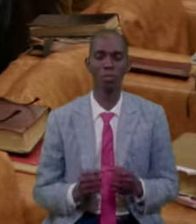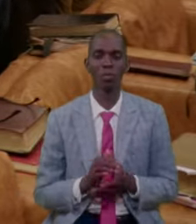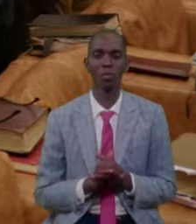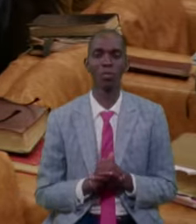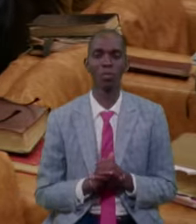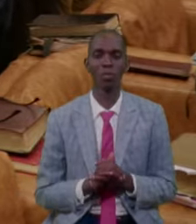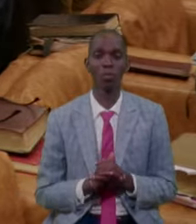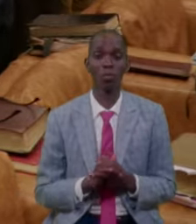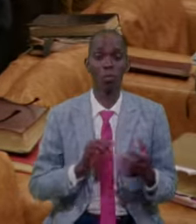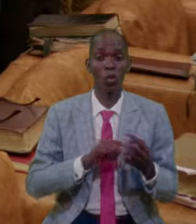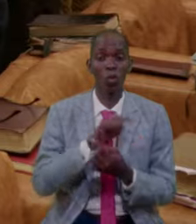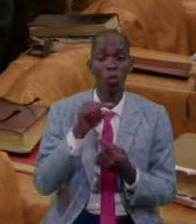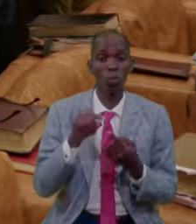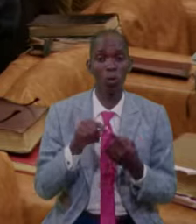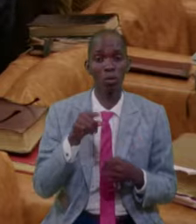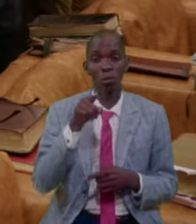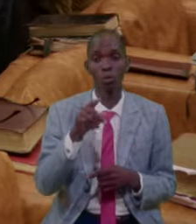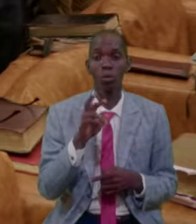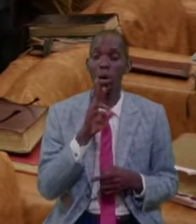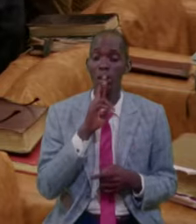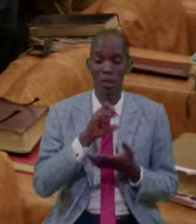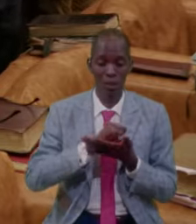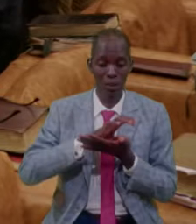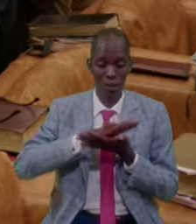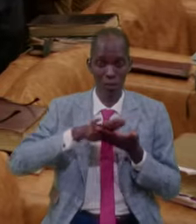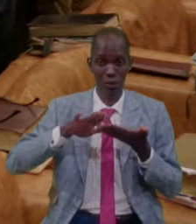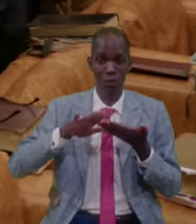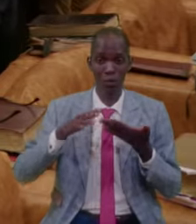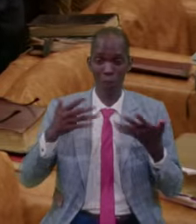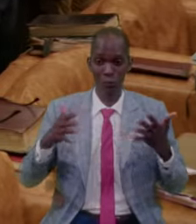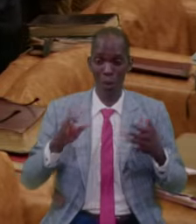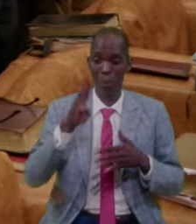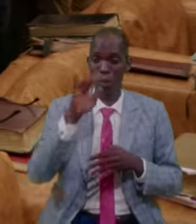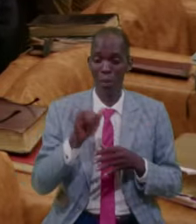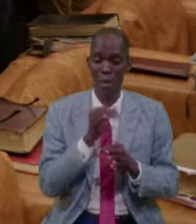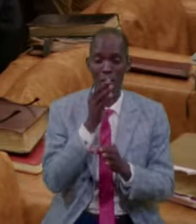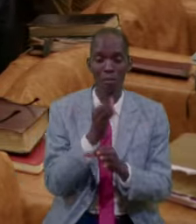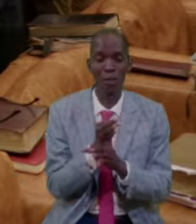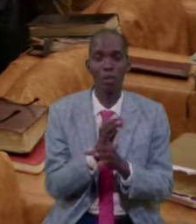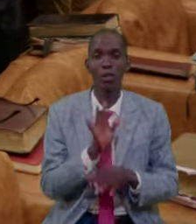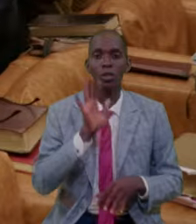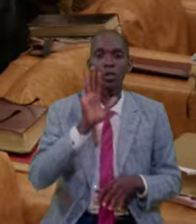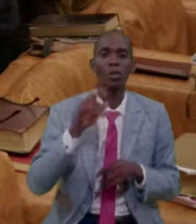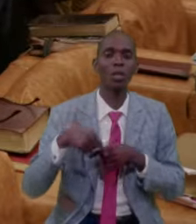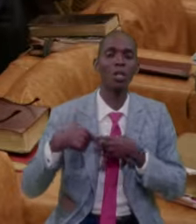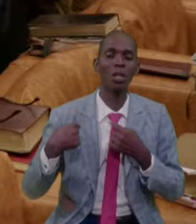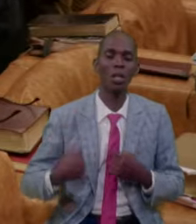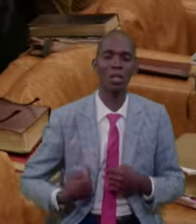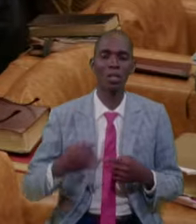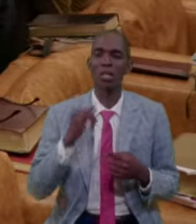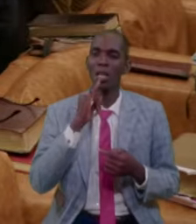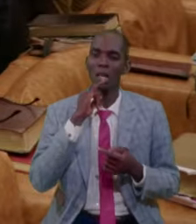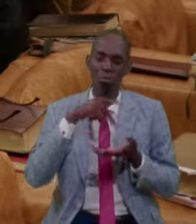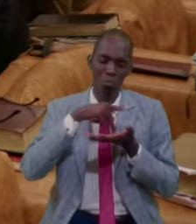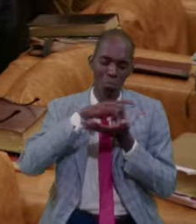When you are sanctified by faith, your heart is